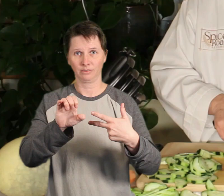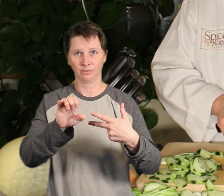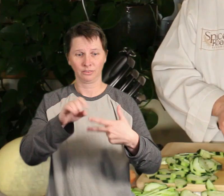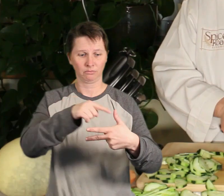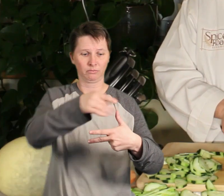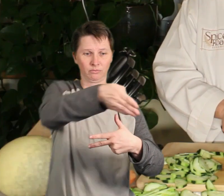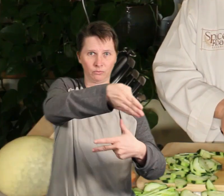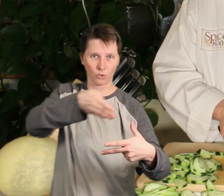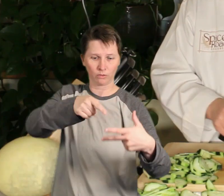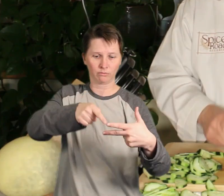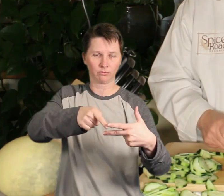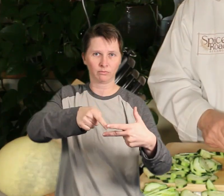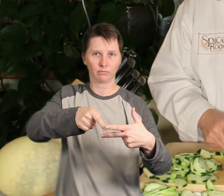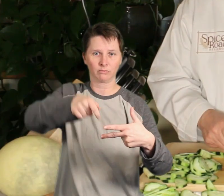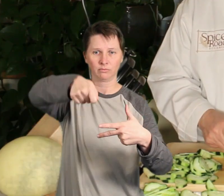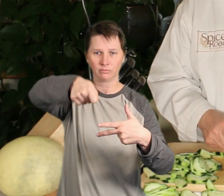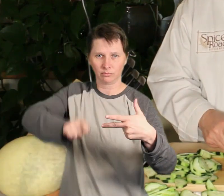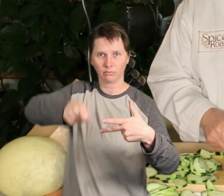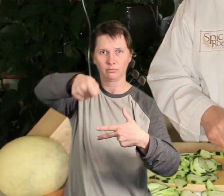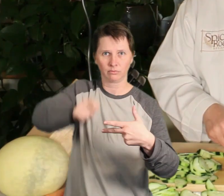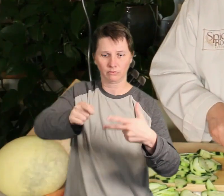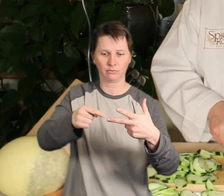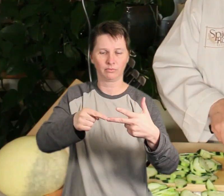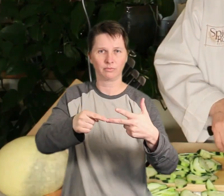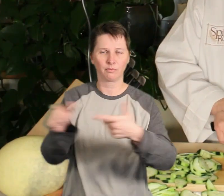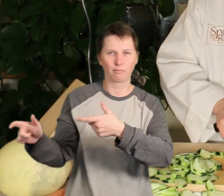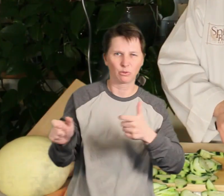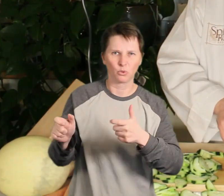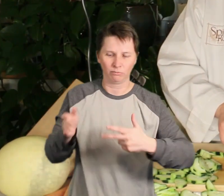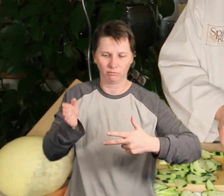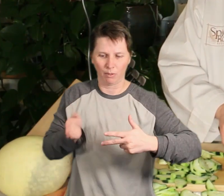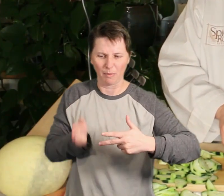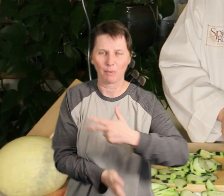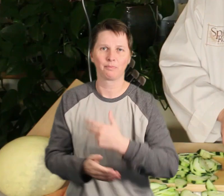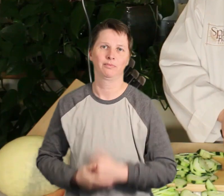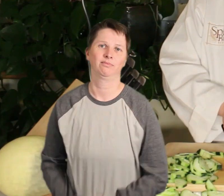and the power tool. And someday you're going to get to where you can do this.